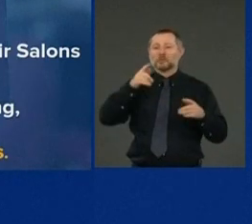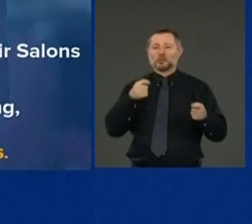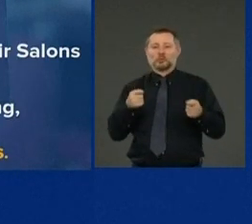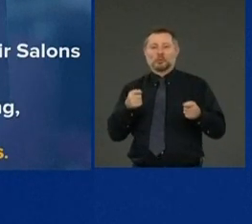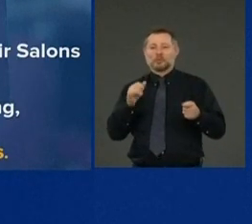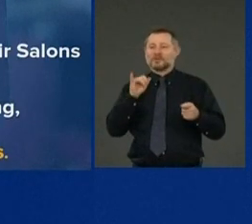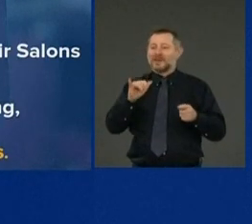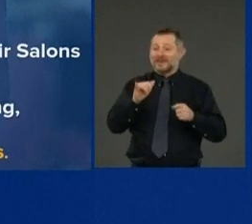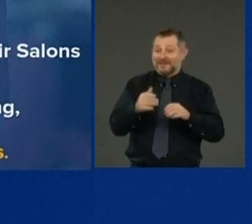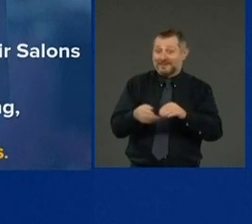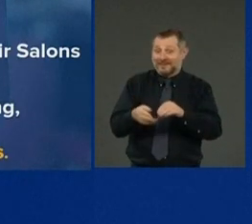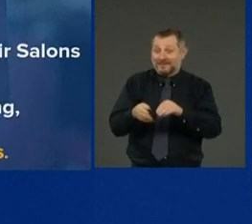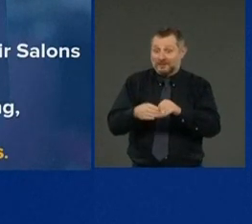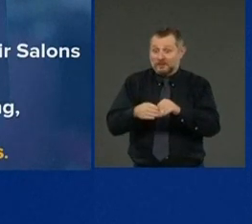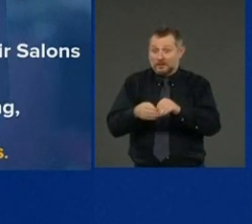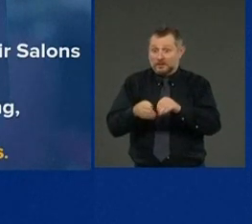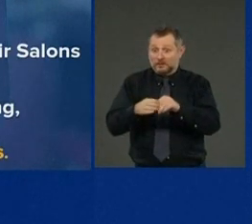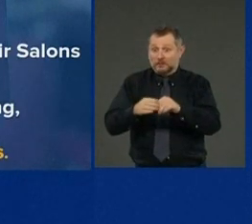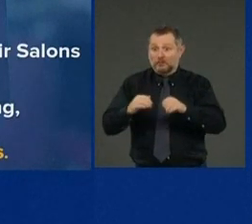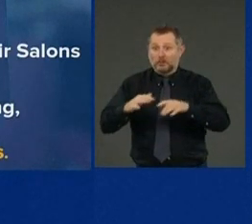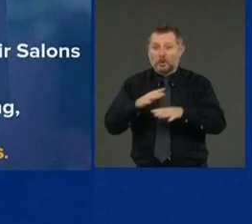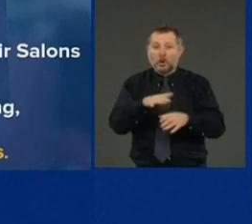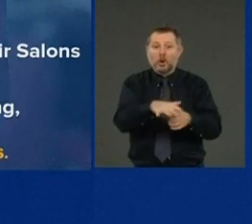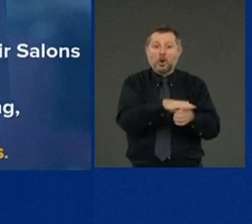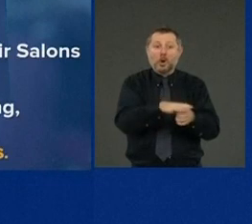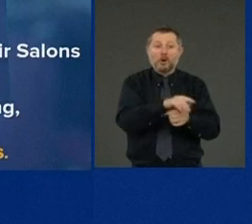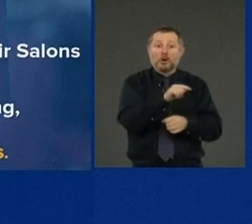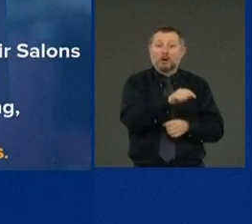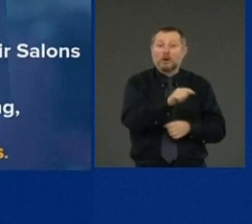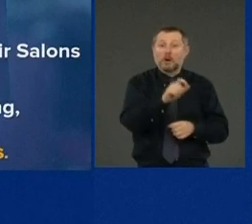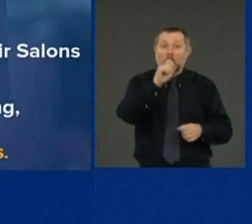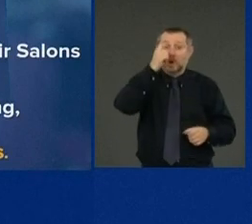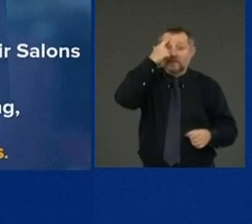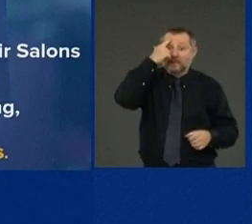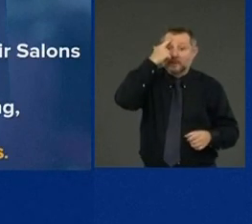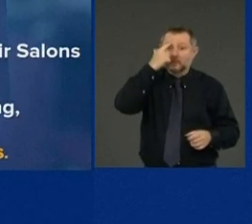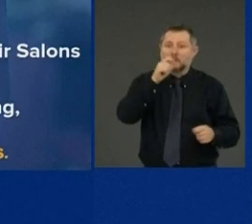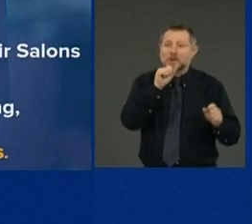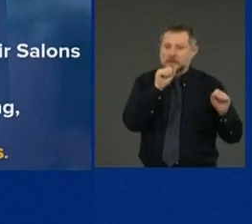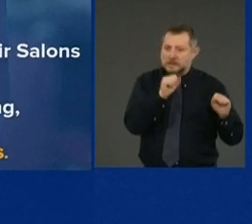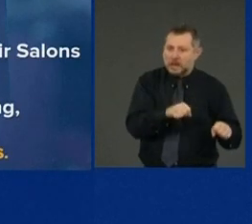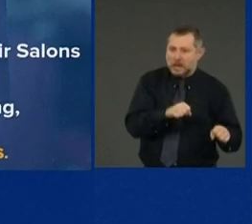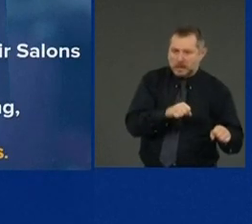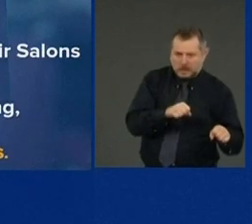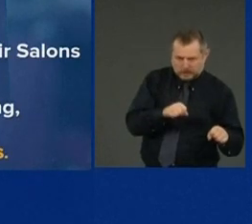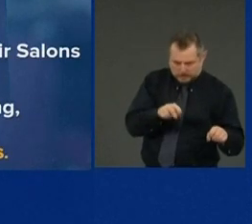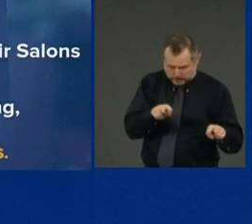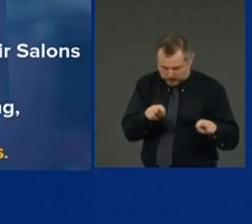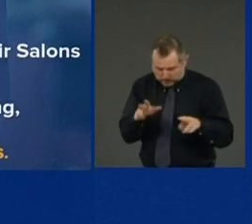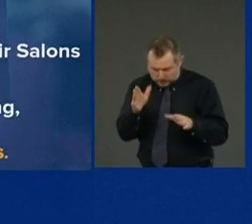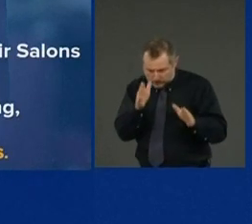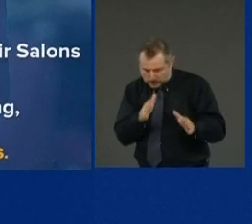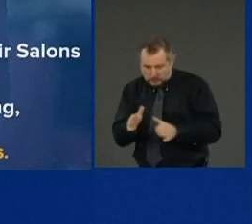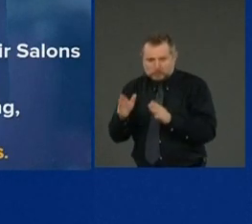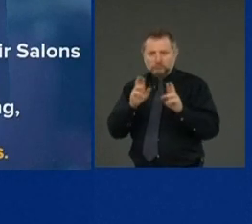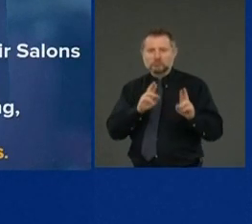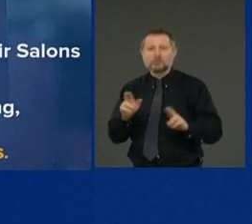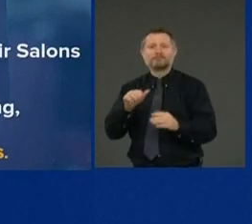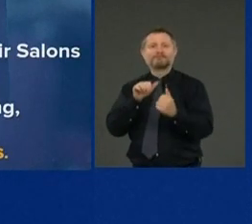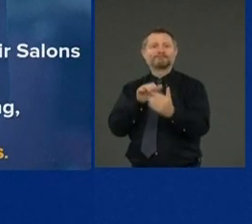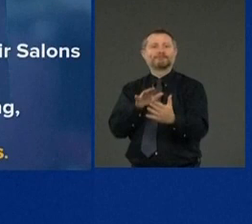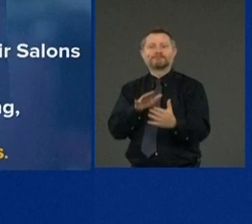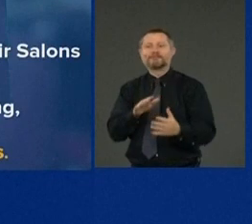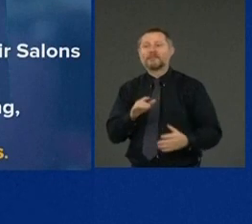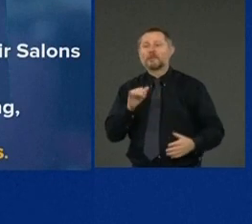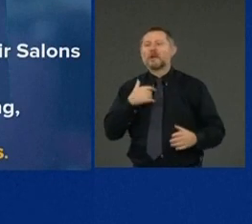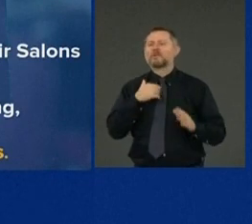can then get their act together and deal with the increase. That's part of the phasing. But there are rules. It's not